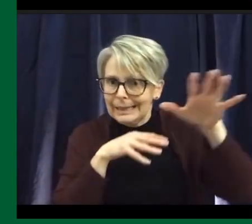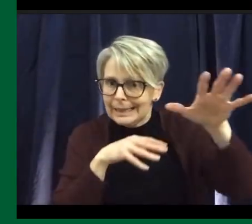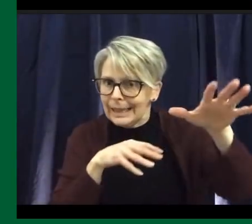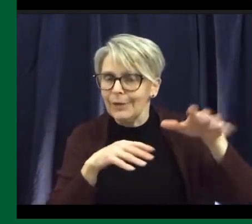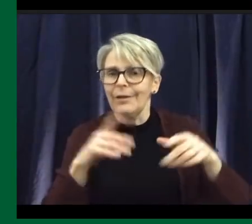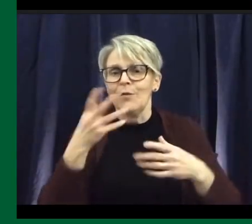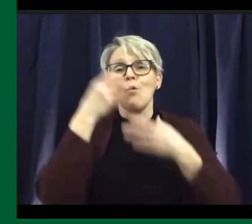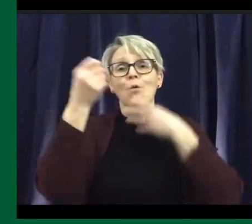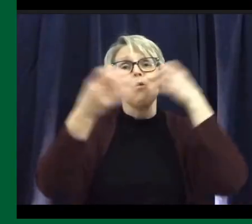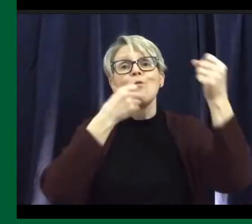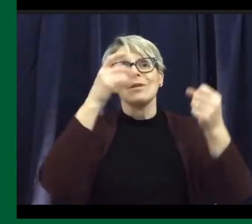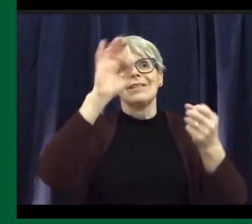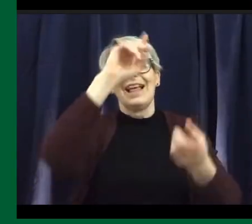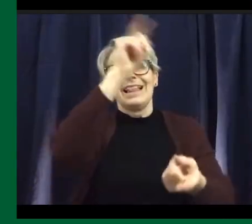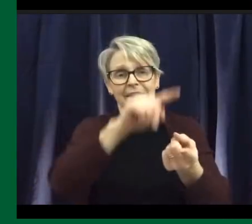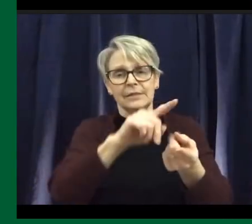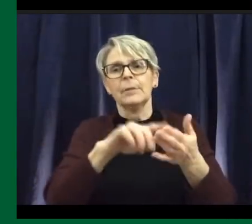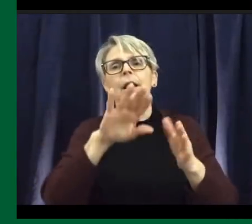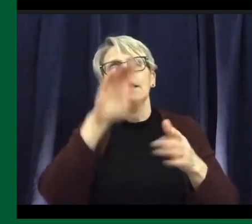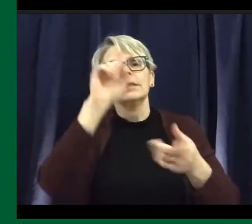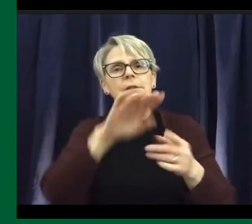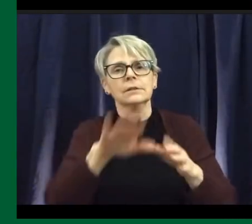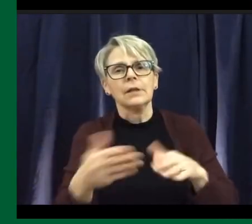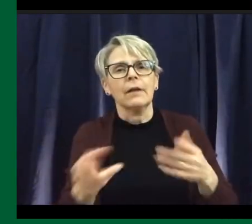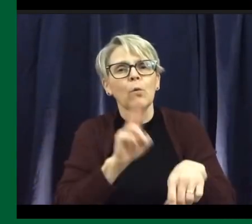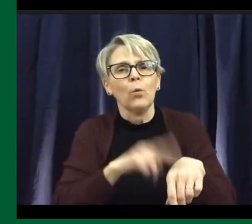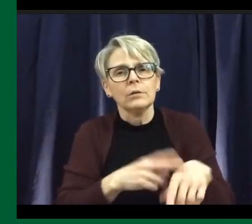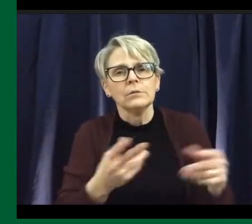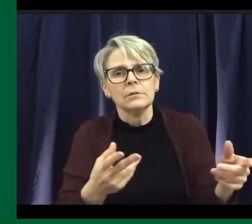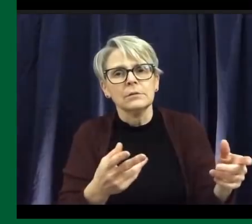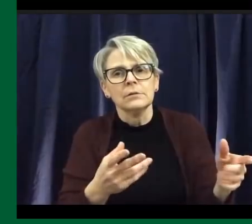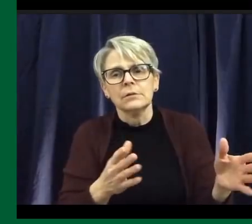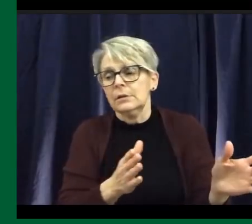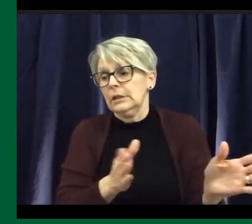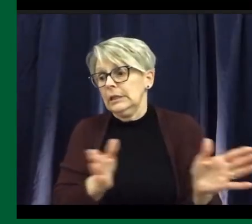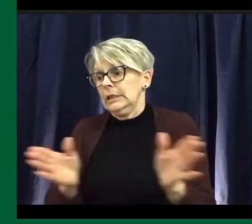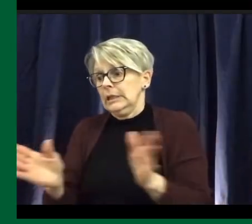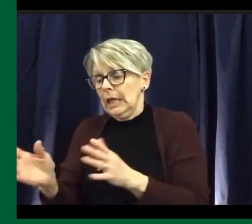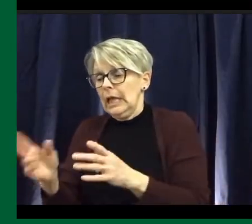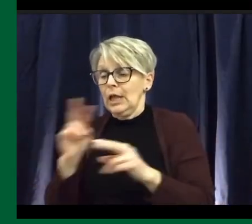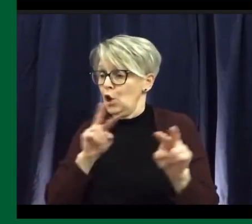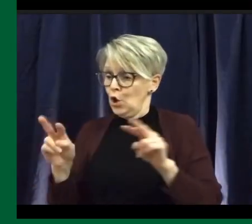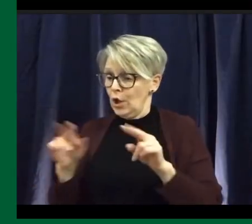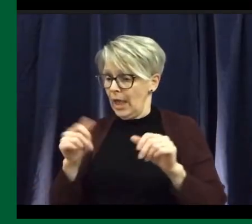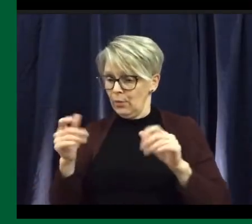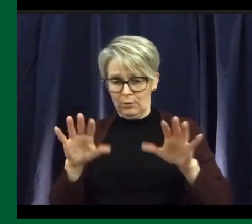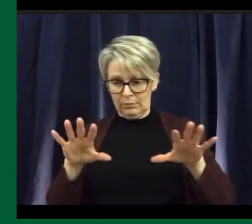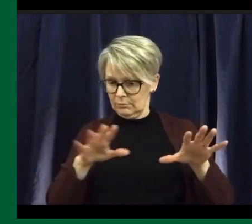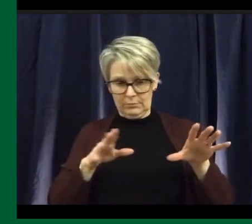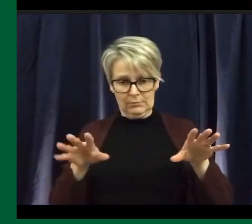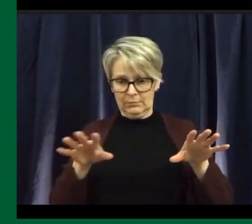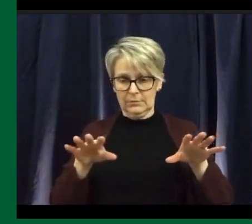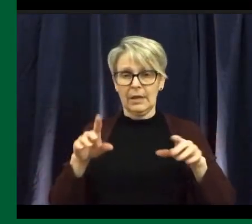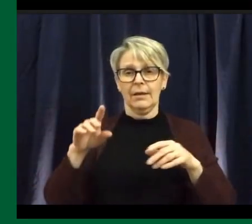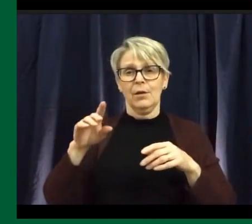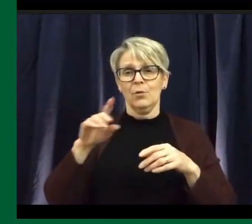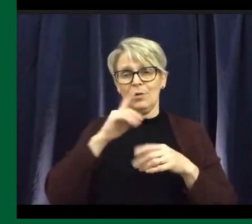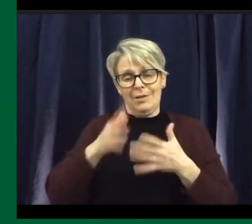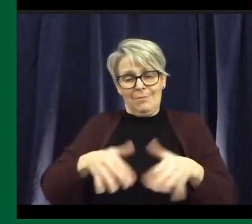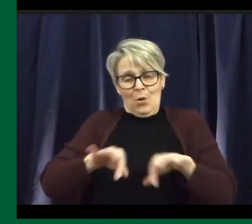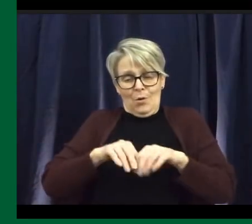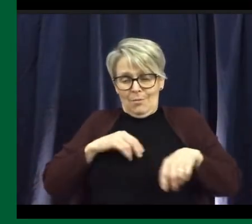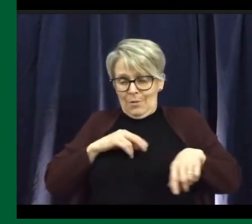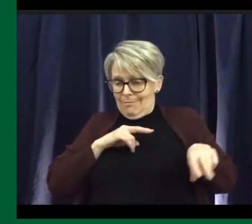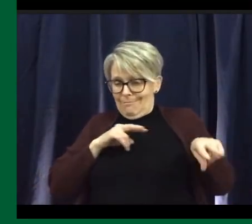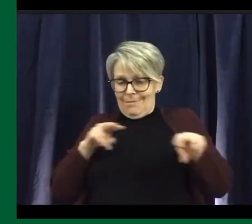elderly, where the hospitalization rate and mortality rate is high. But then, at least that way we would have overcome